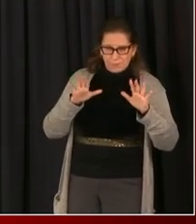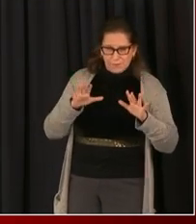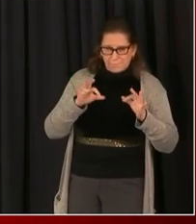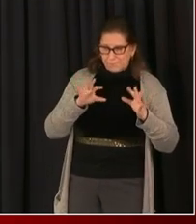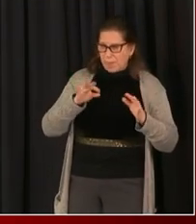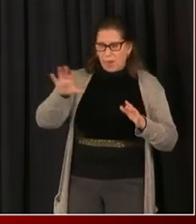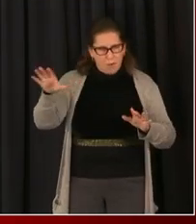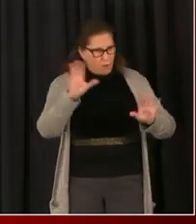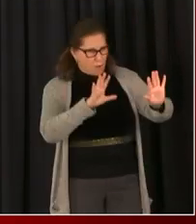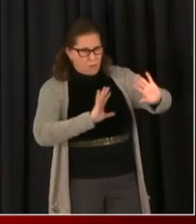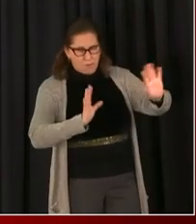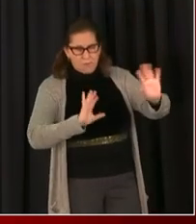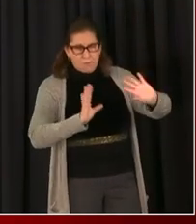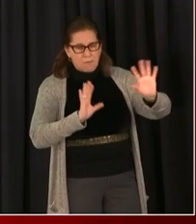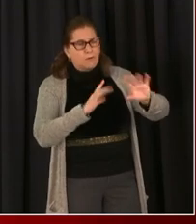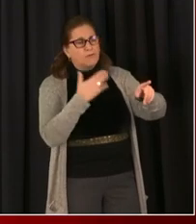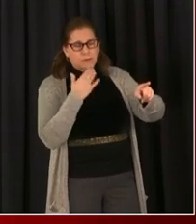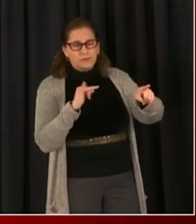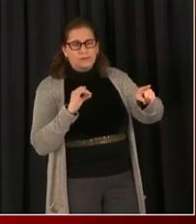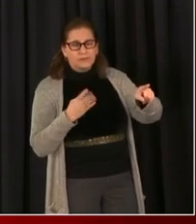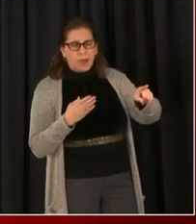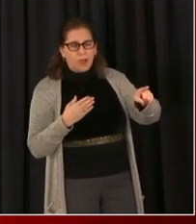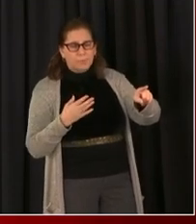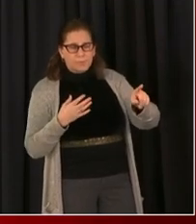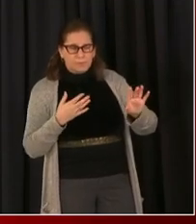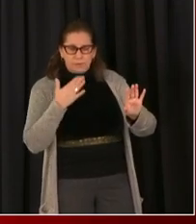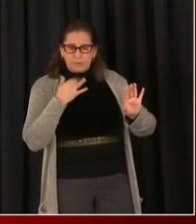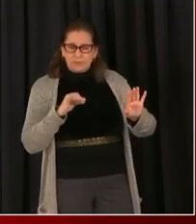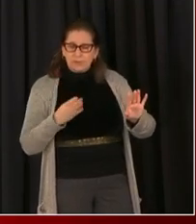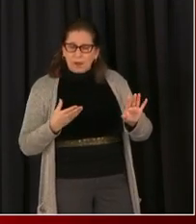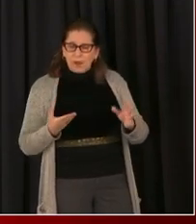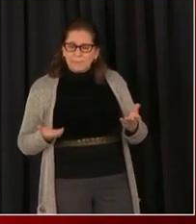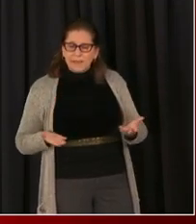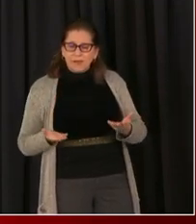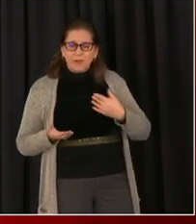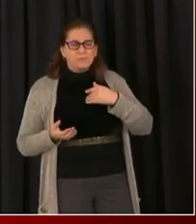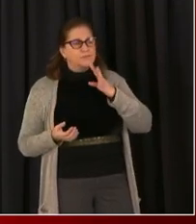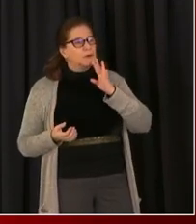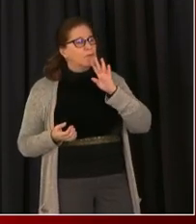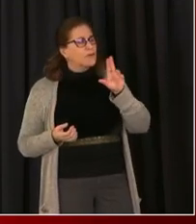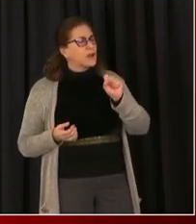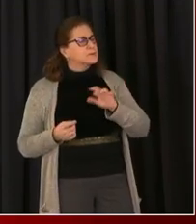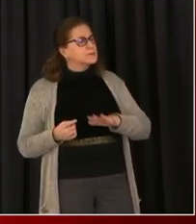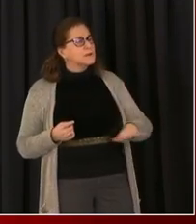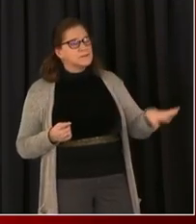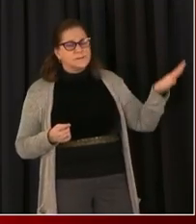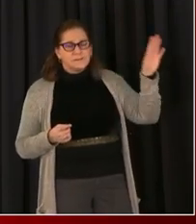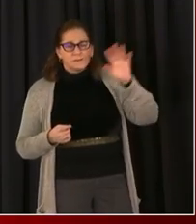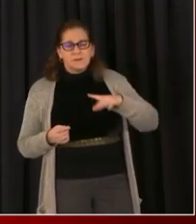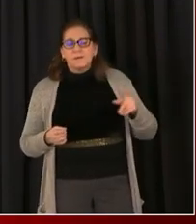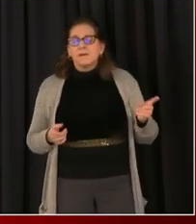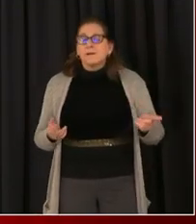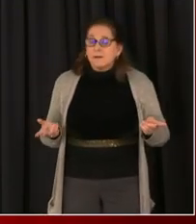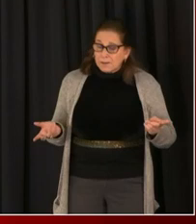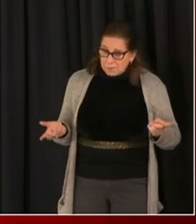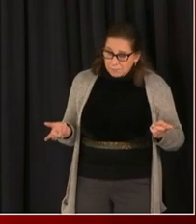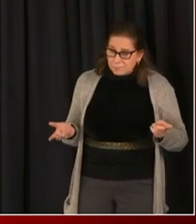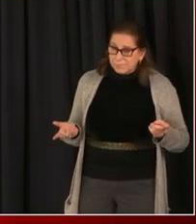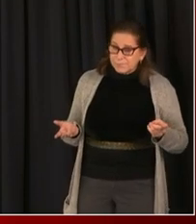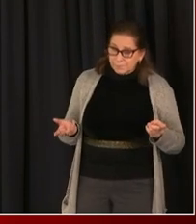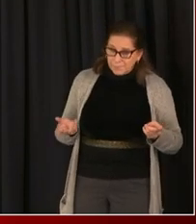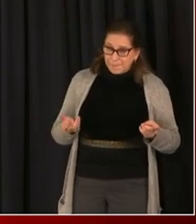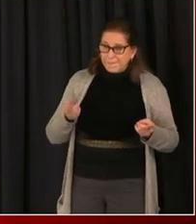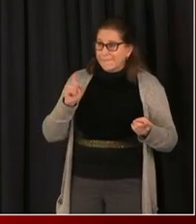is, it's high here, it's high there. Well, I think it's lower here lower. than it is in